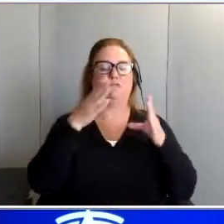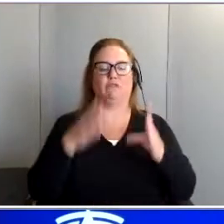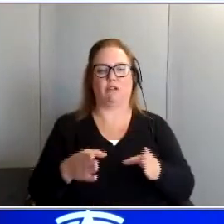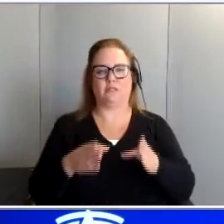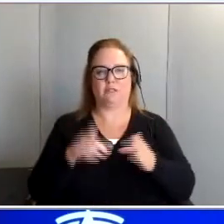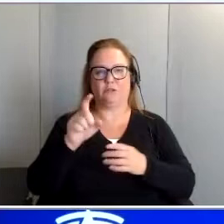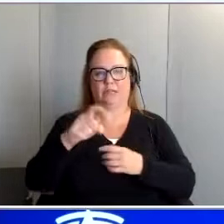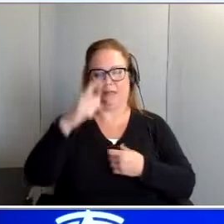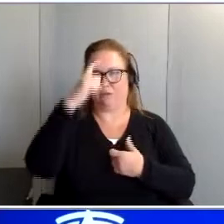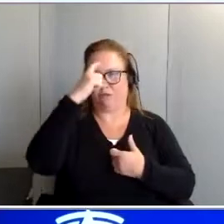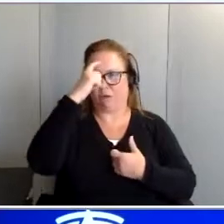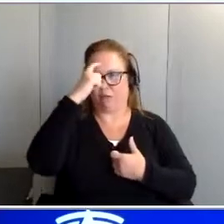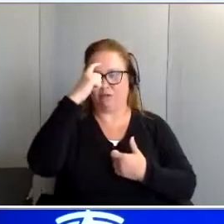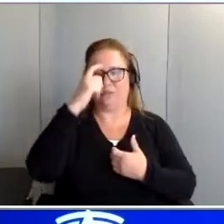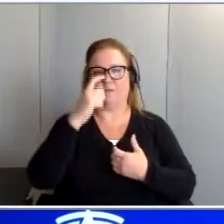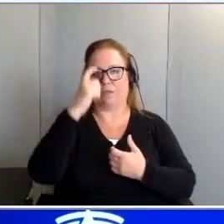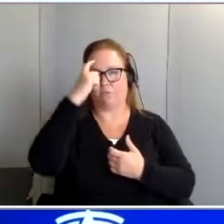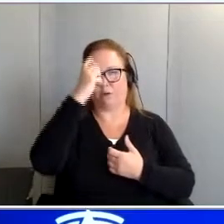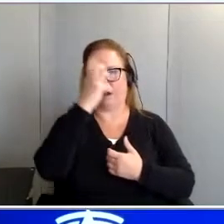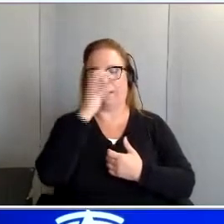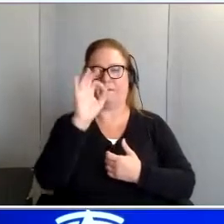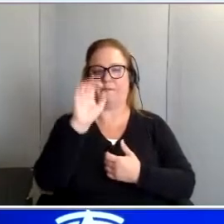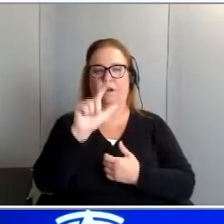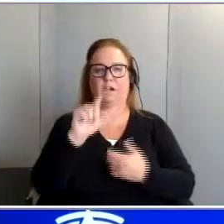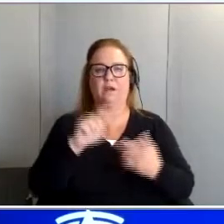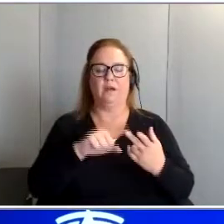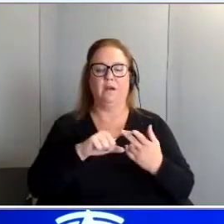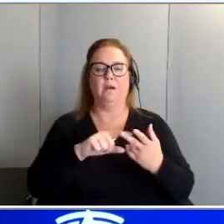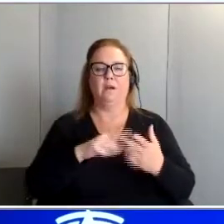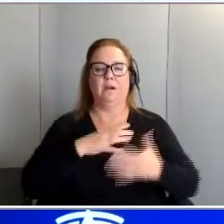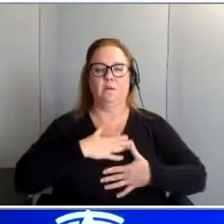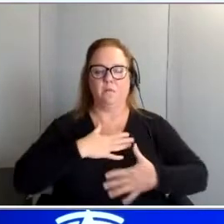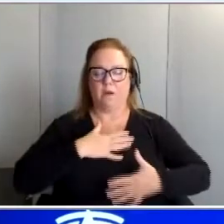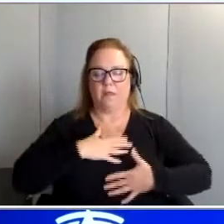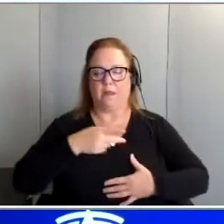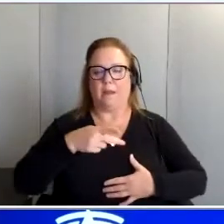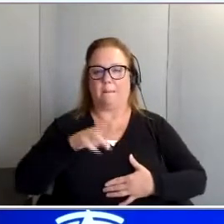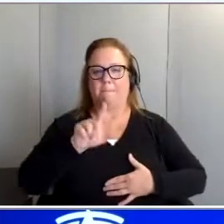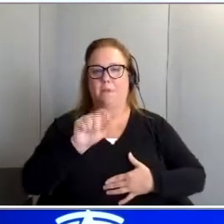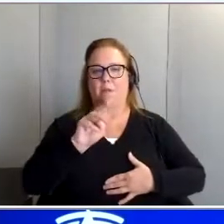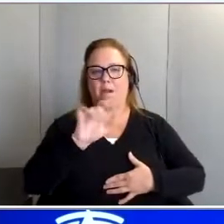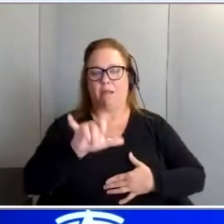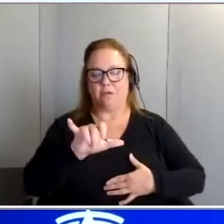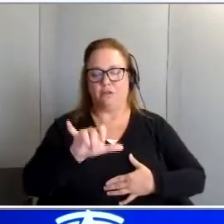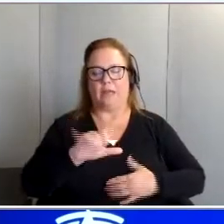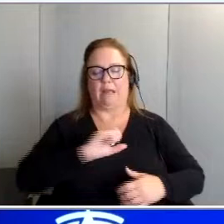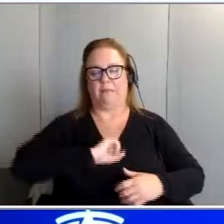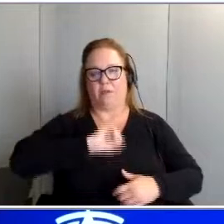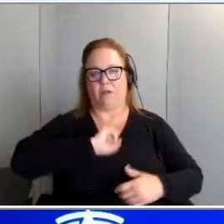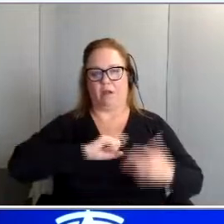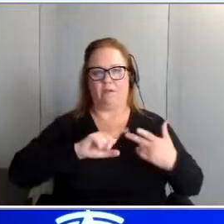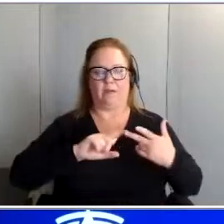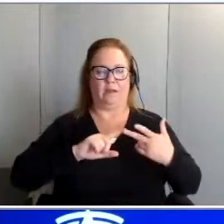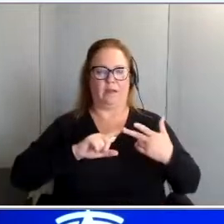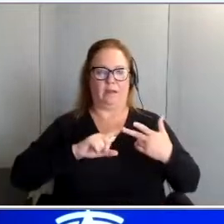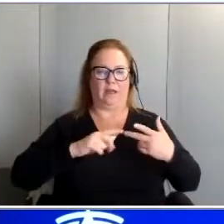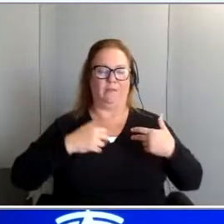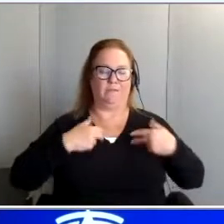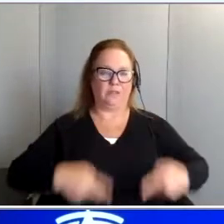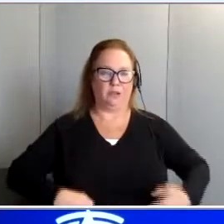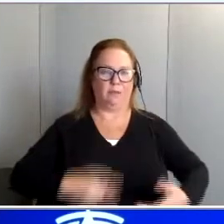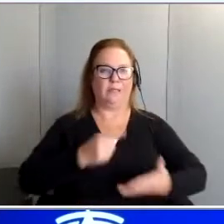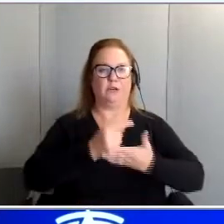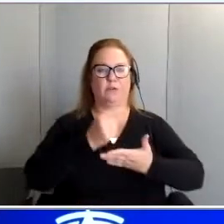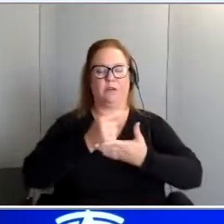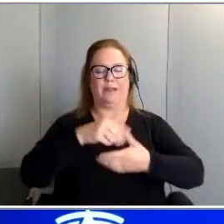neurologist for brain fog, the pulmonologist for shortness of breath and continued cough, the physical medicine and rehab and the internal medicine